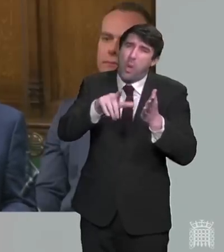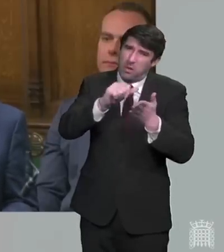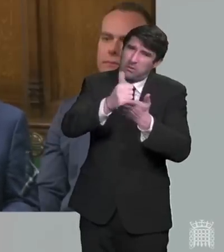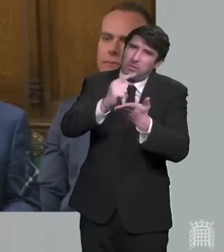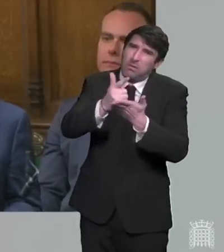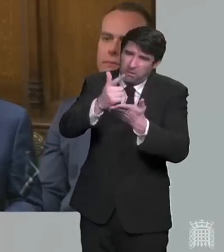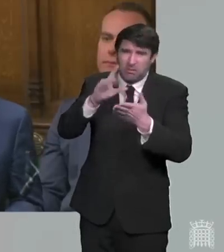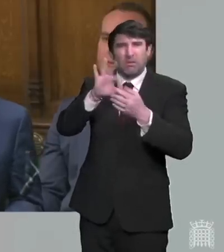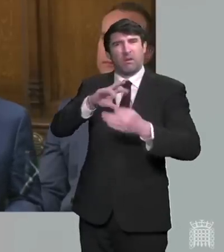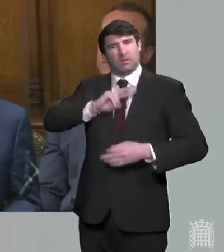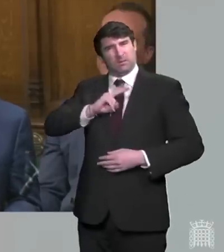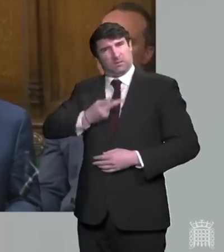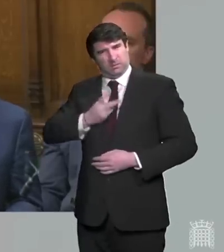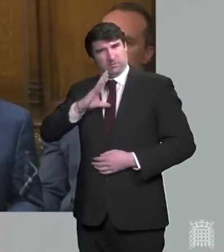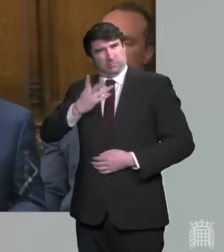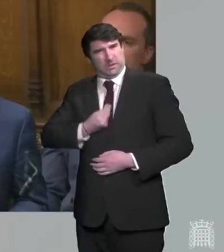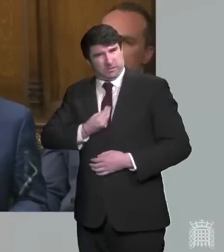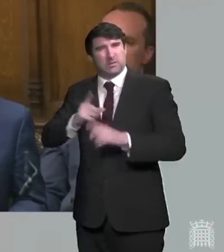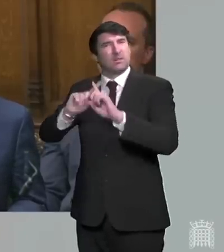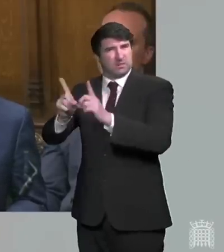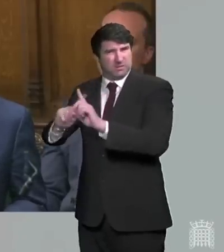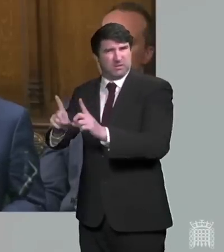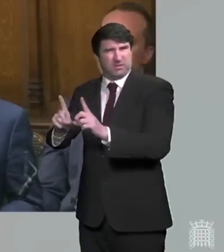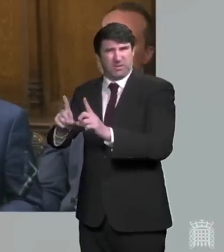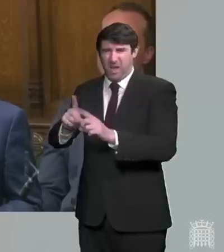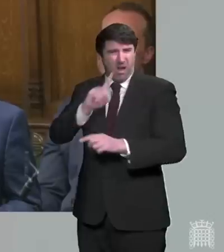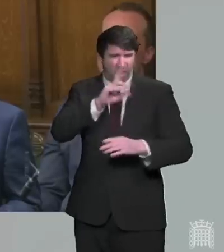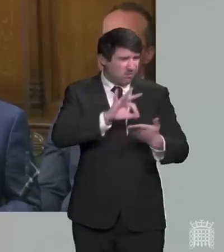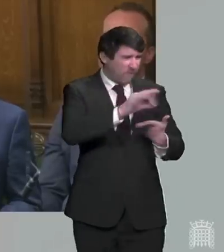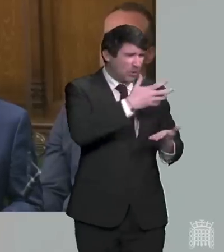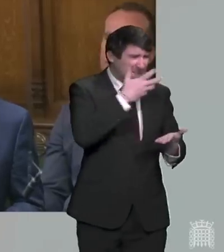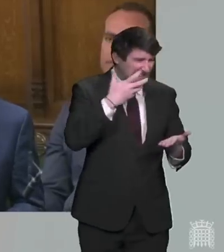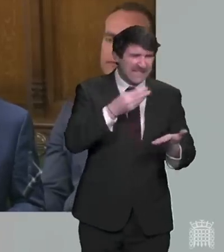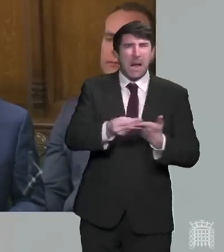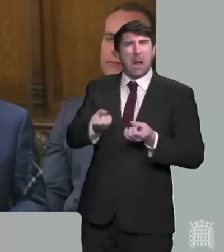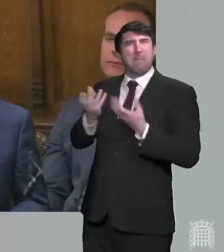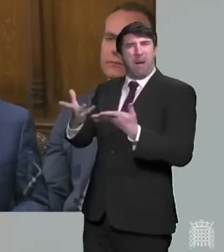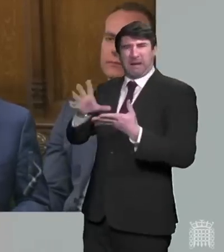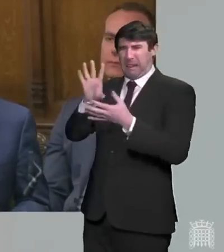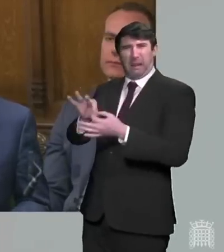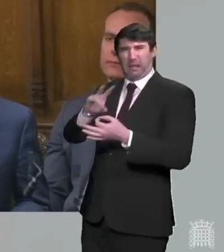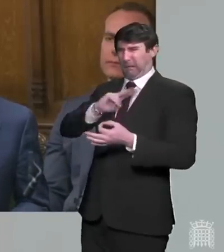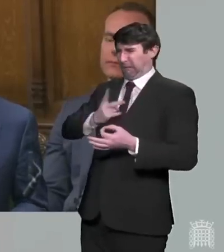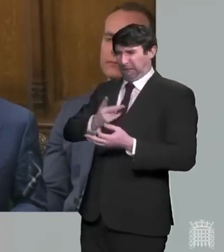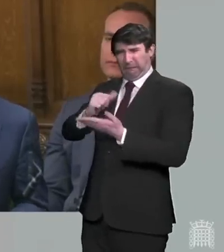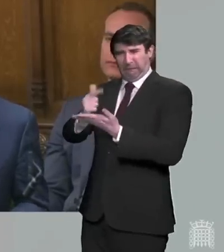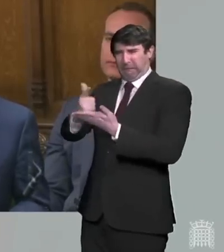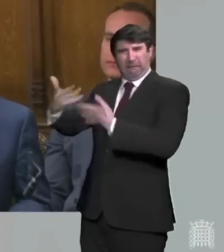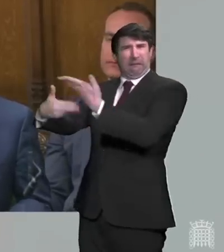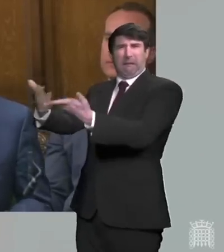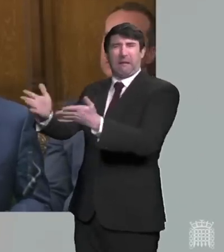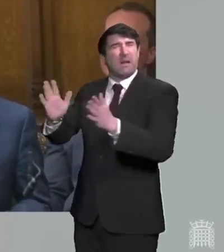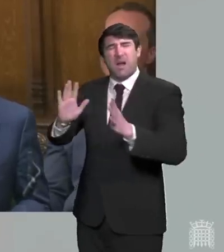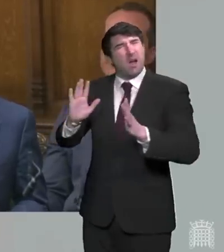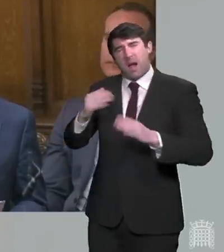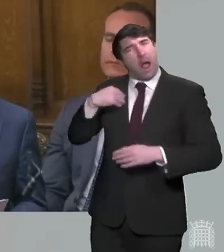born in the right body or have an intergender identity. Would the PM meet with me to see how we can stop this unscientific,